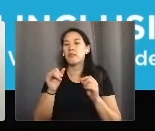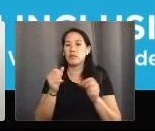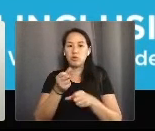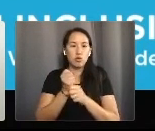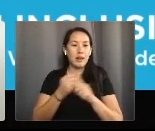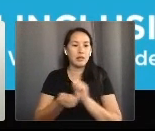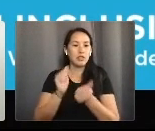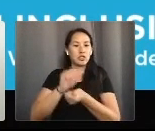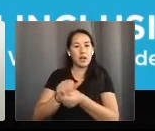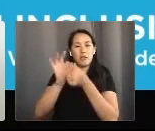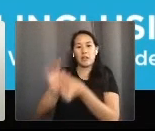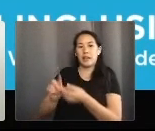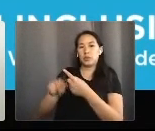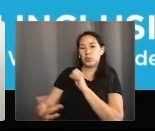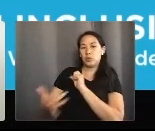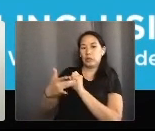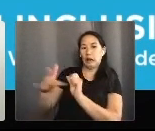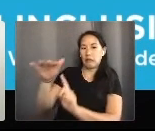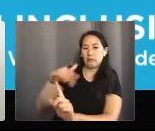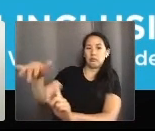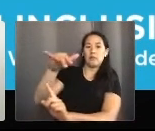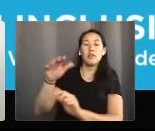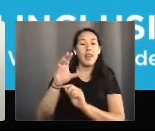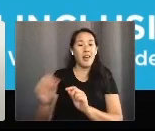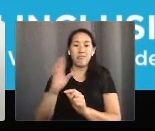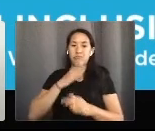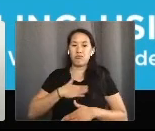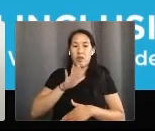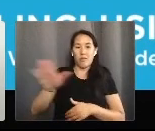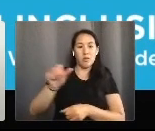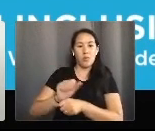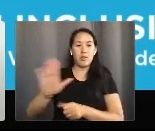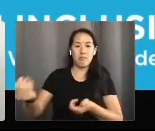in the tech ecosystem, and really appreciate all of them and their partnership.